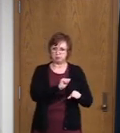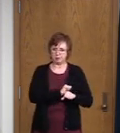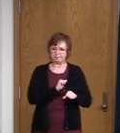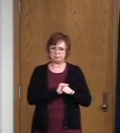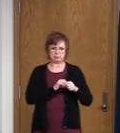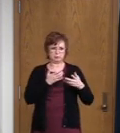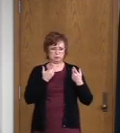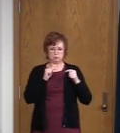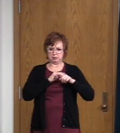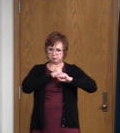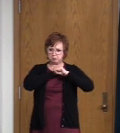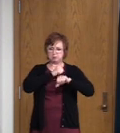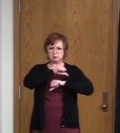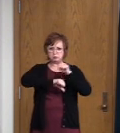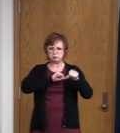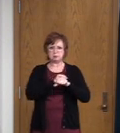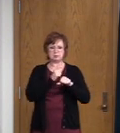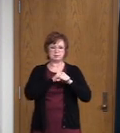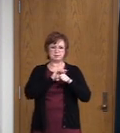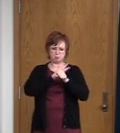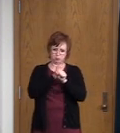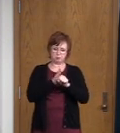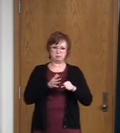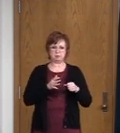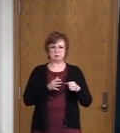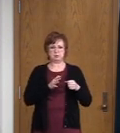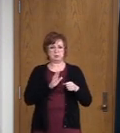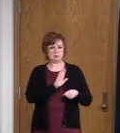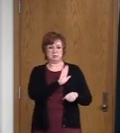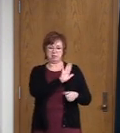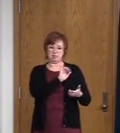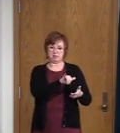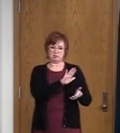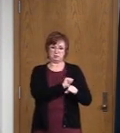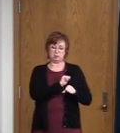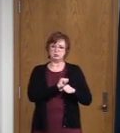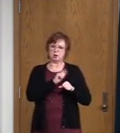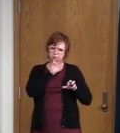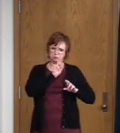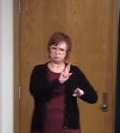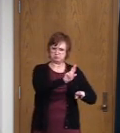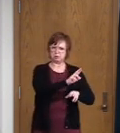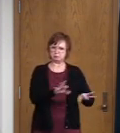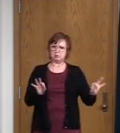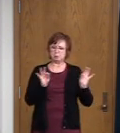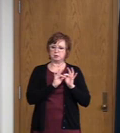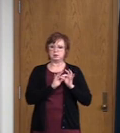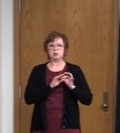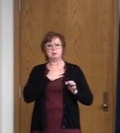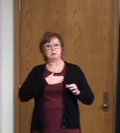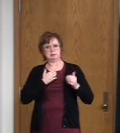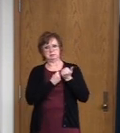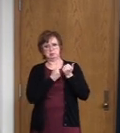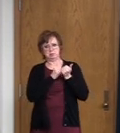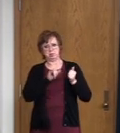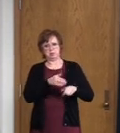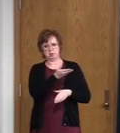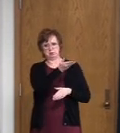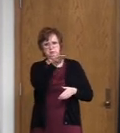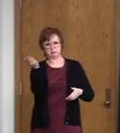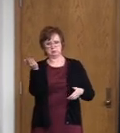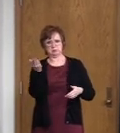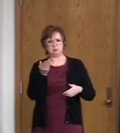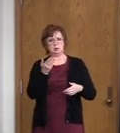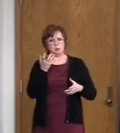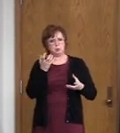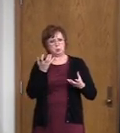the COVID-19 virus. So again, we need your support to help support our healthcare workers, physicians across this province that